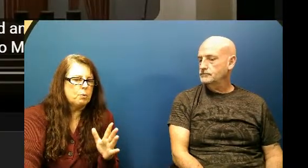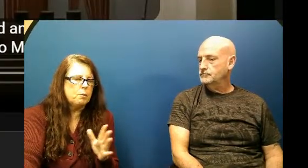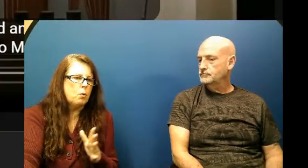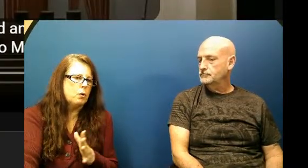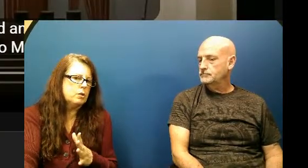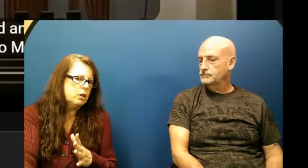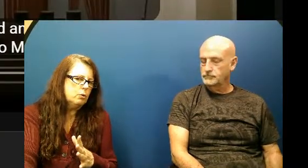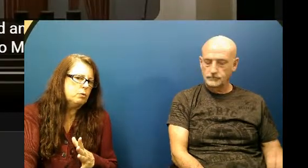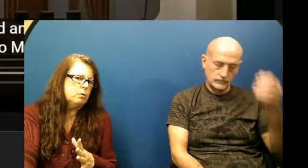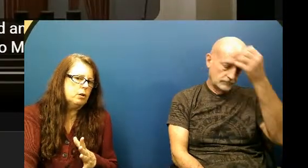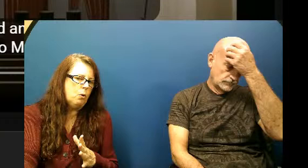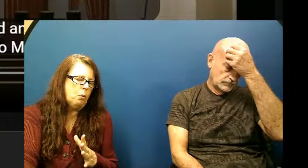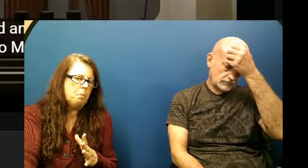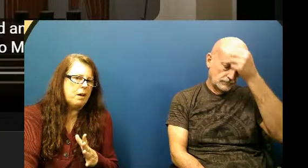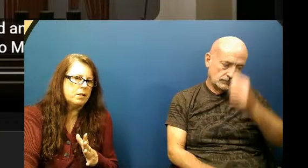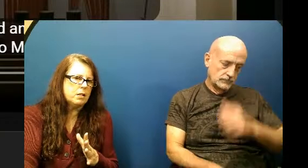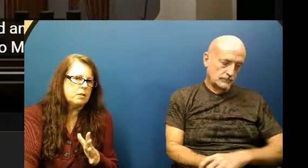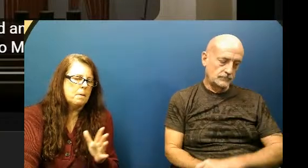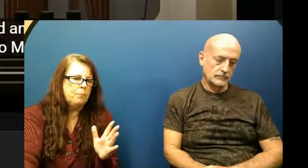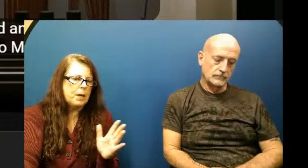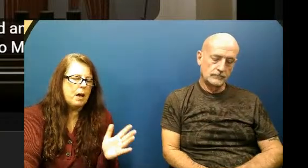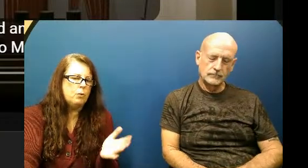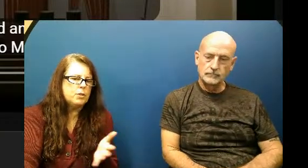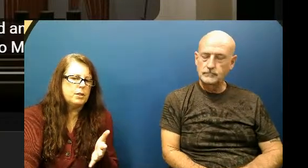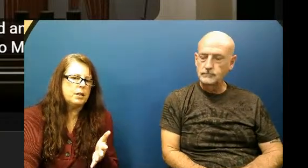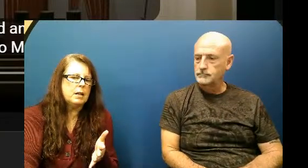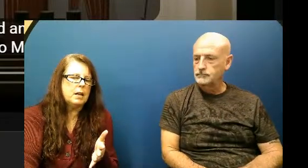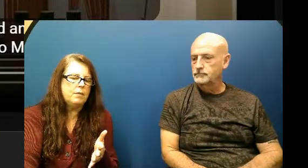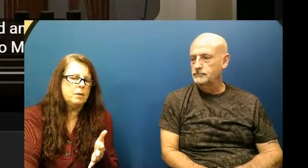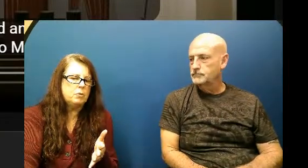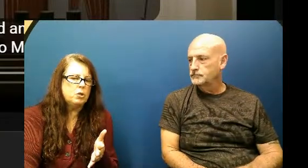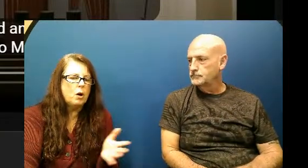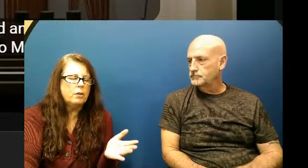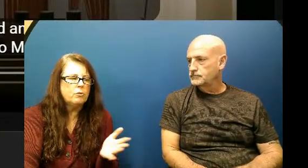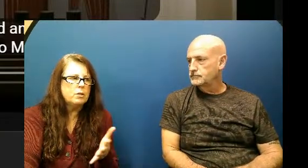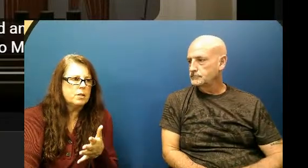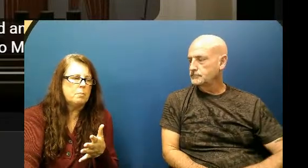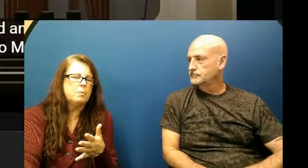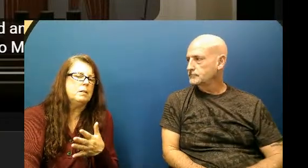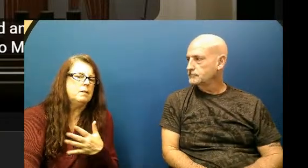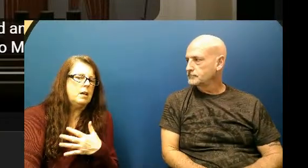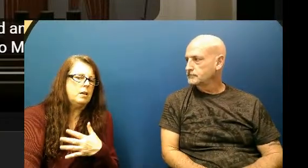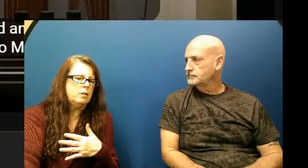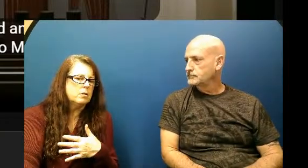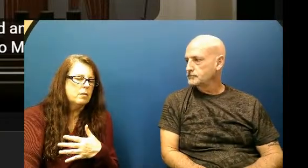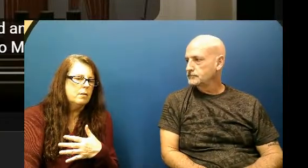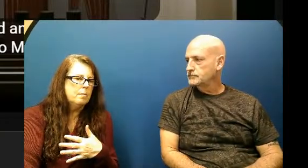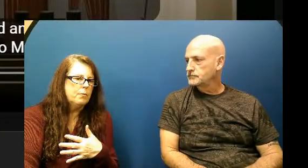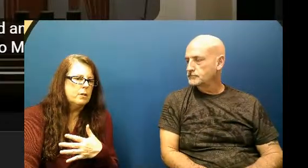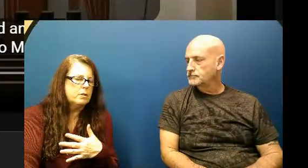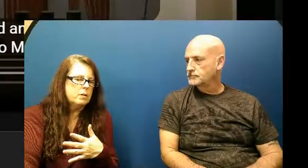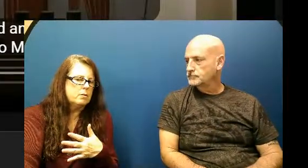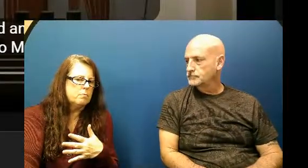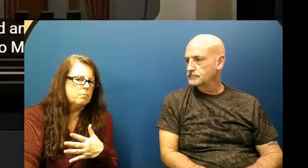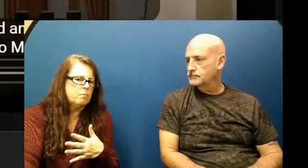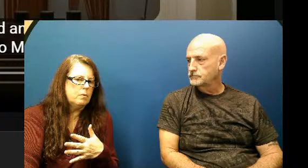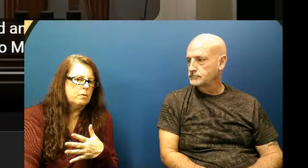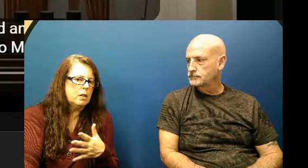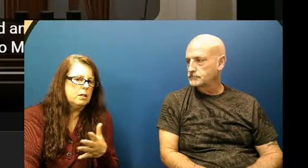the Supreme Court to go through their whole process, how is it that they gave them 200 and something days